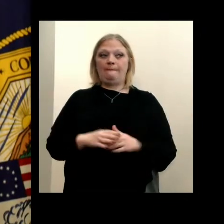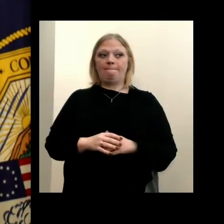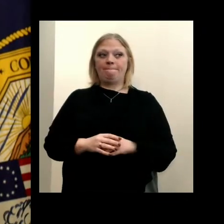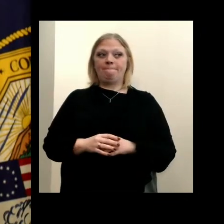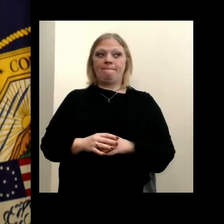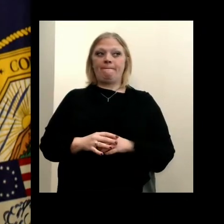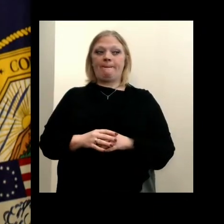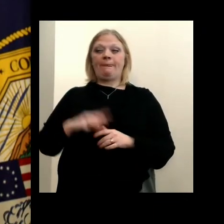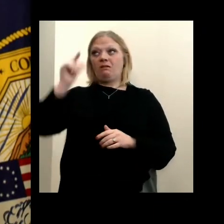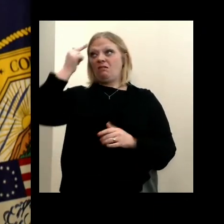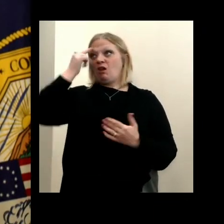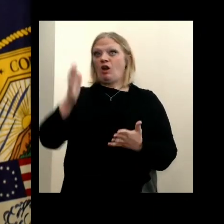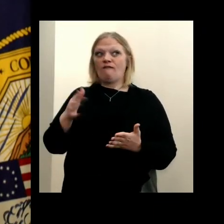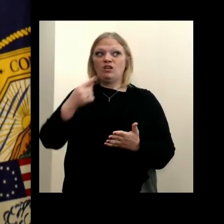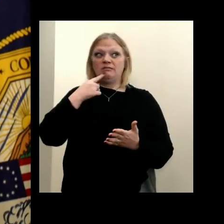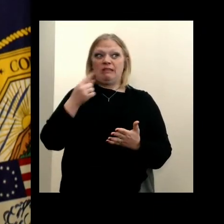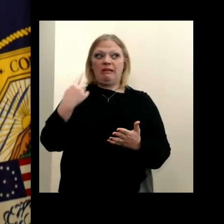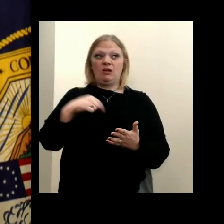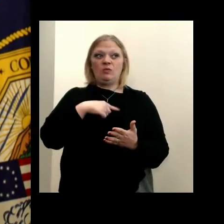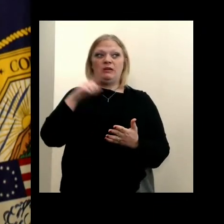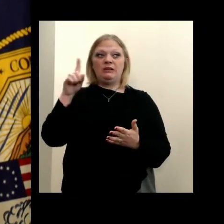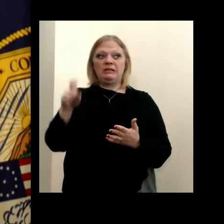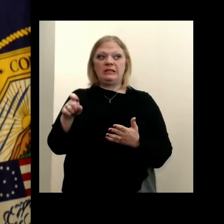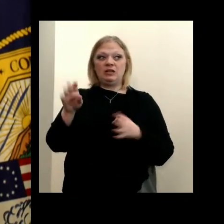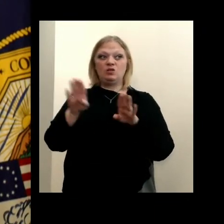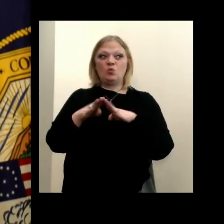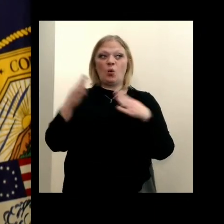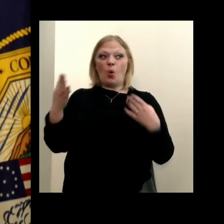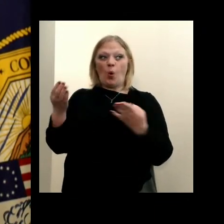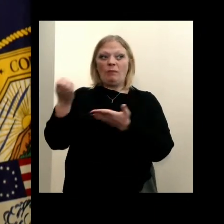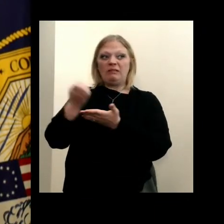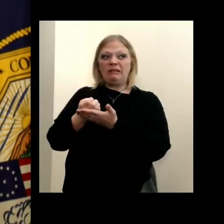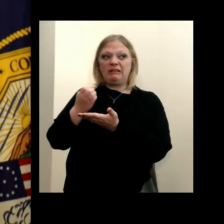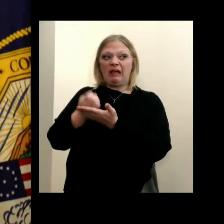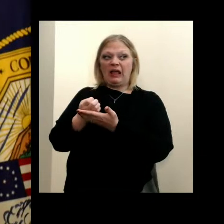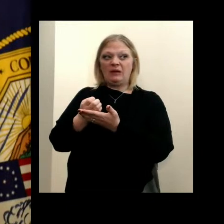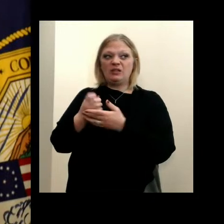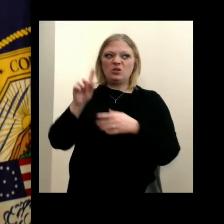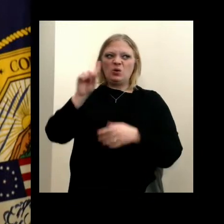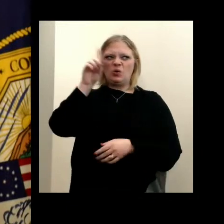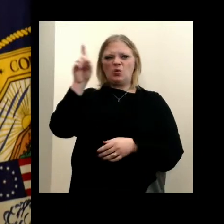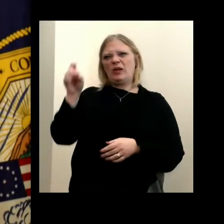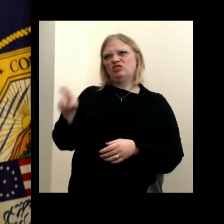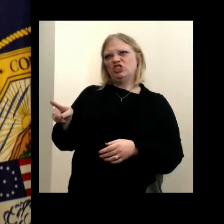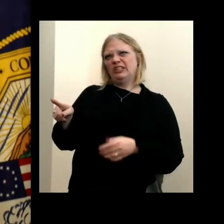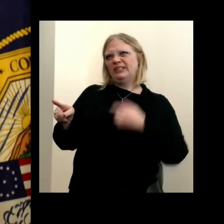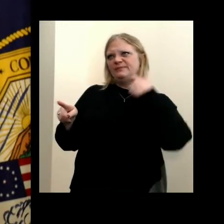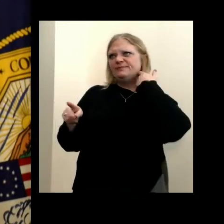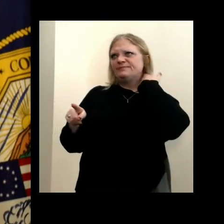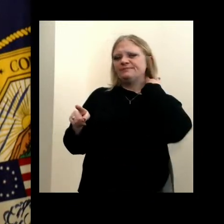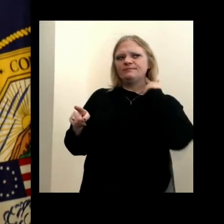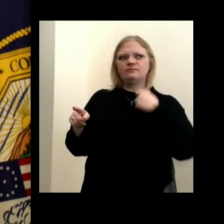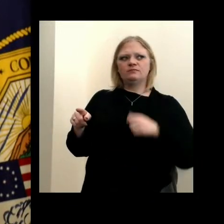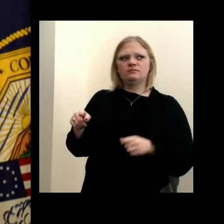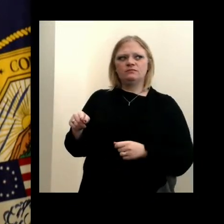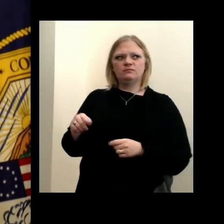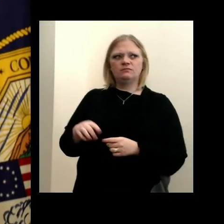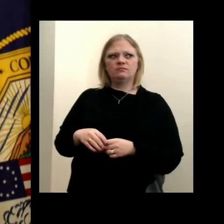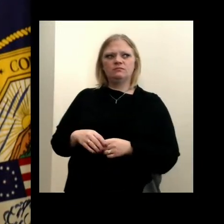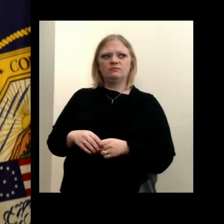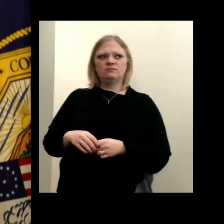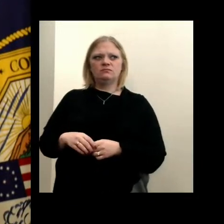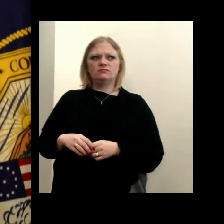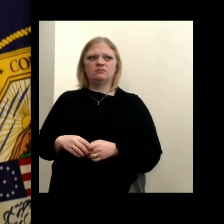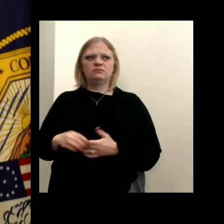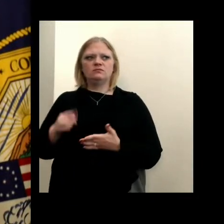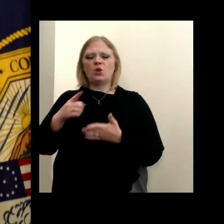The governor is saying we need to open the economy. So I guess my question mark is as you look at this, what